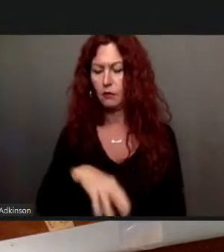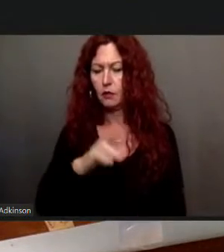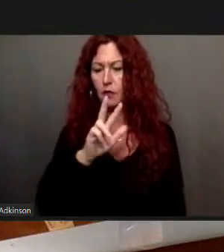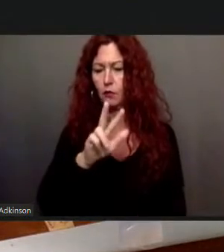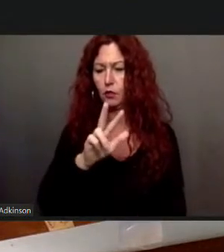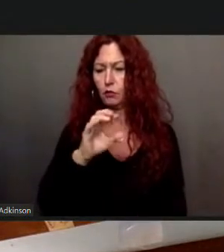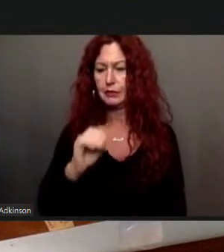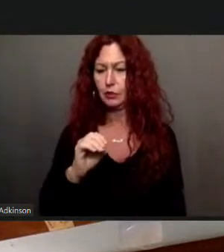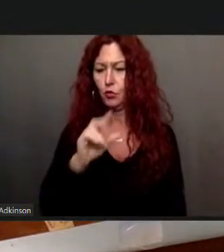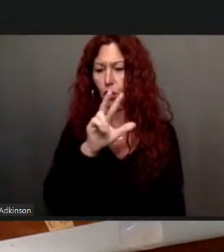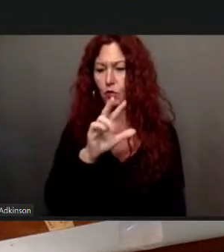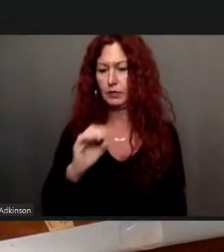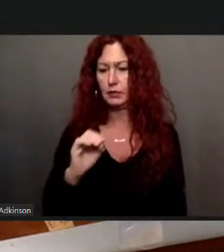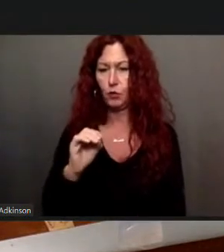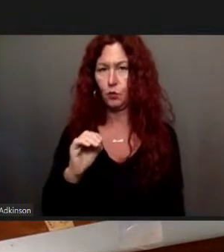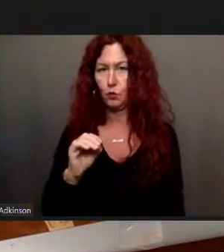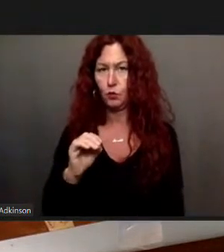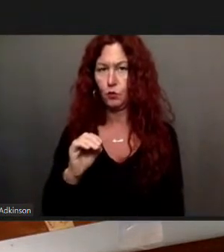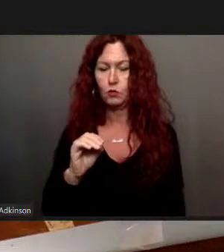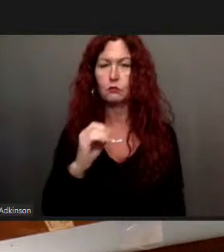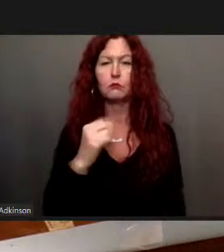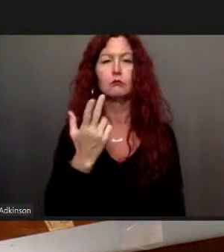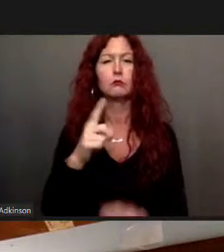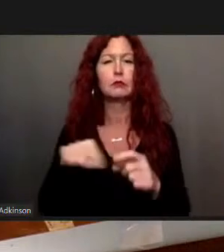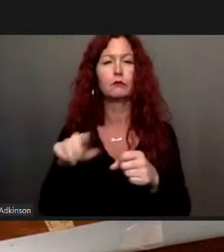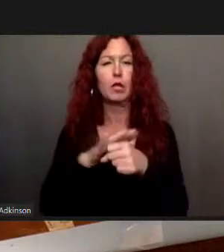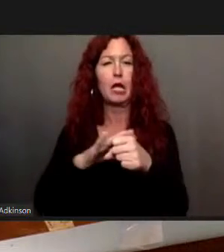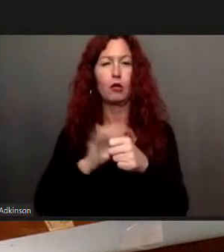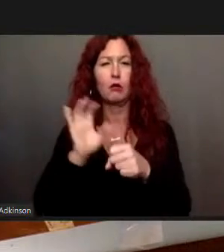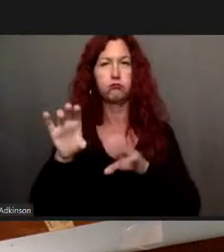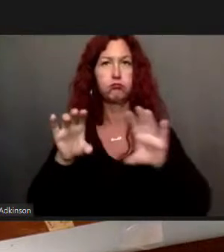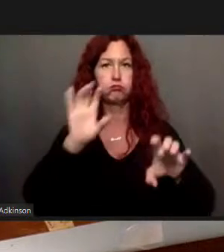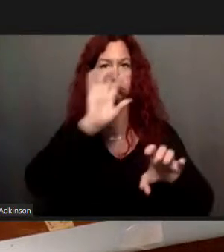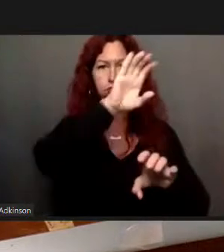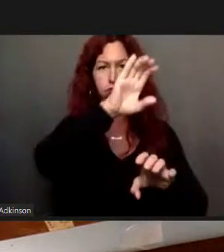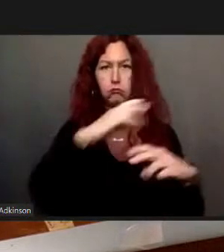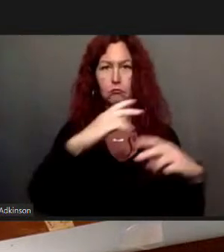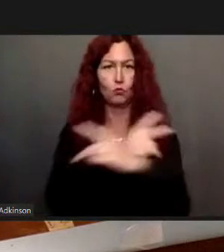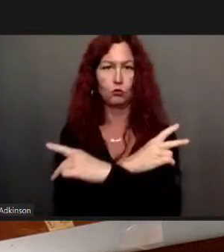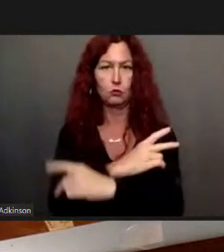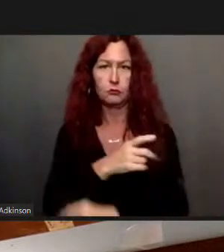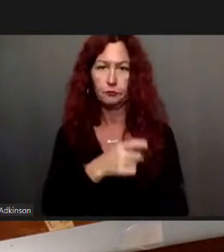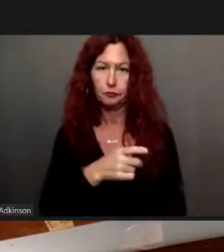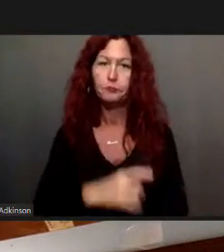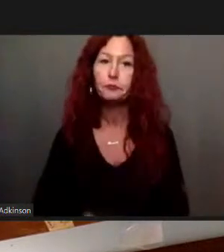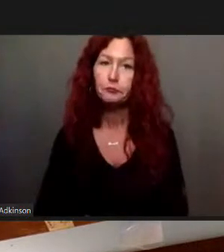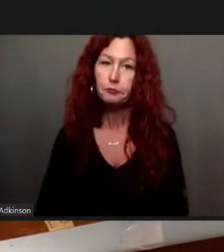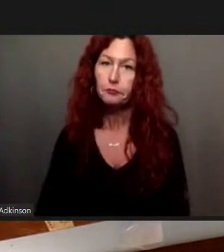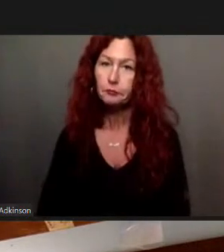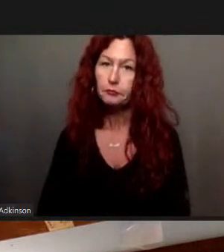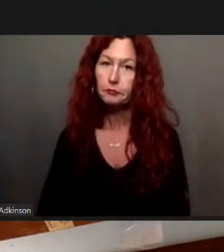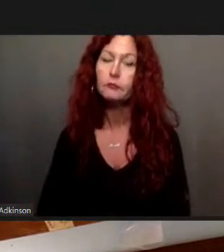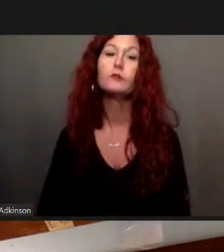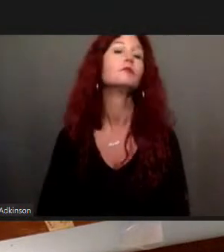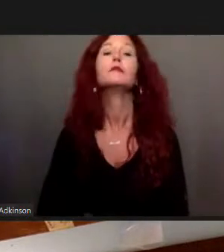in South Dade. And so we'll make concerted effort in those particular hotspots to get the word out.